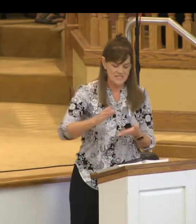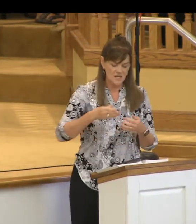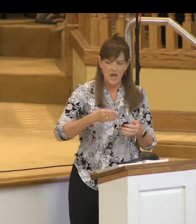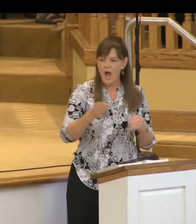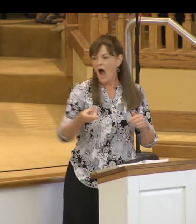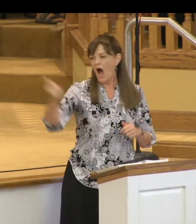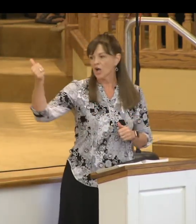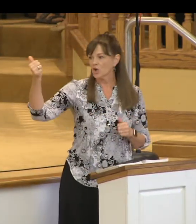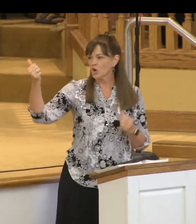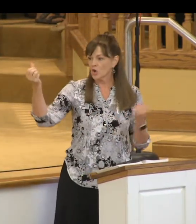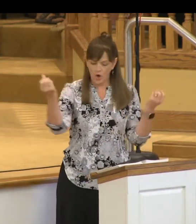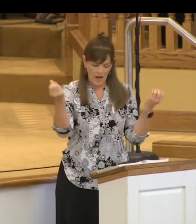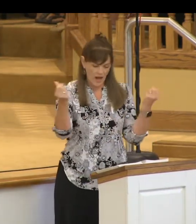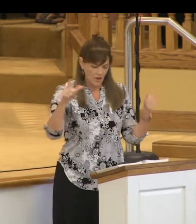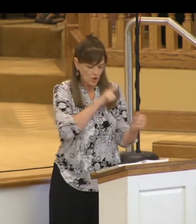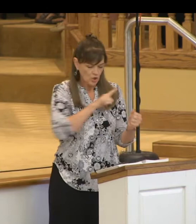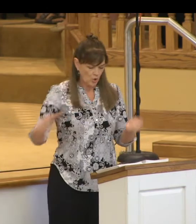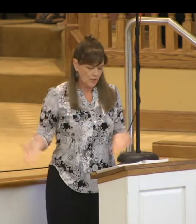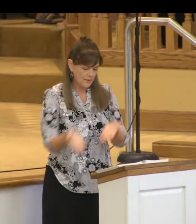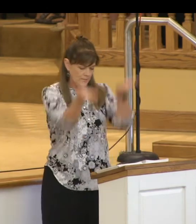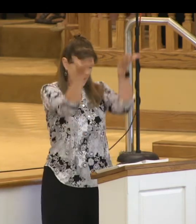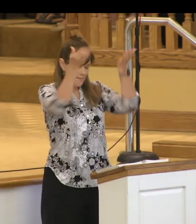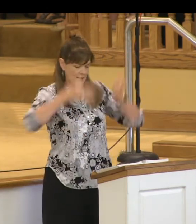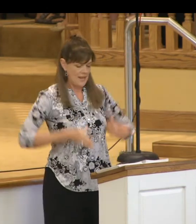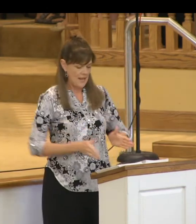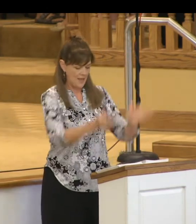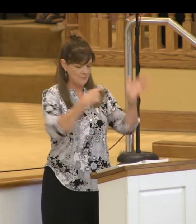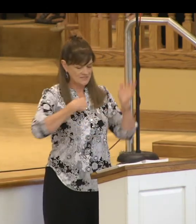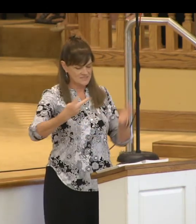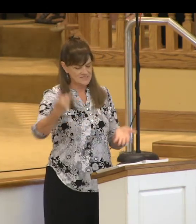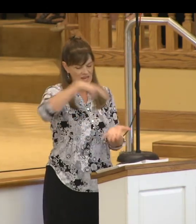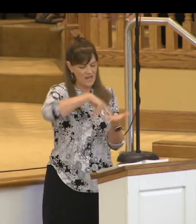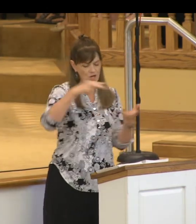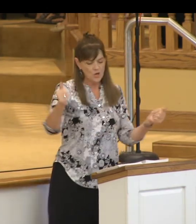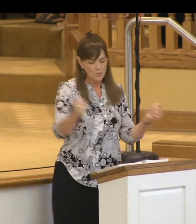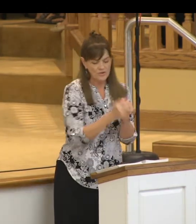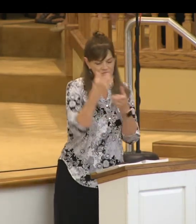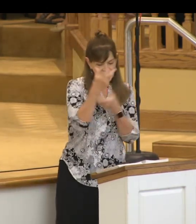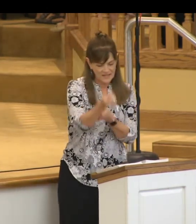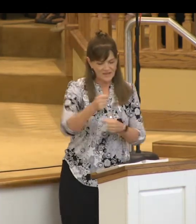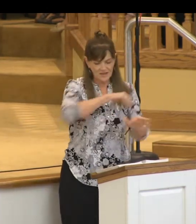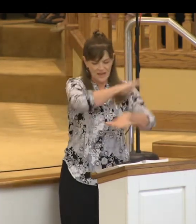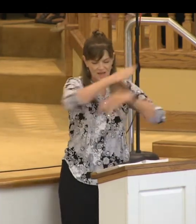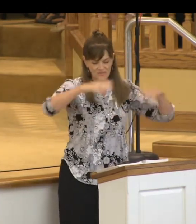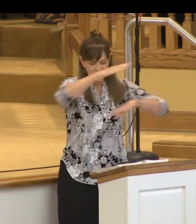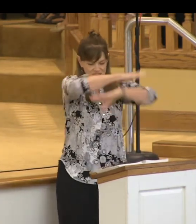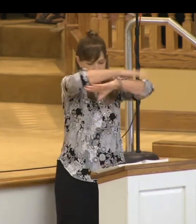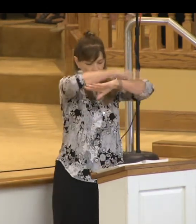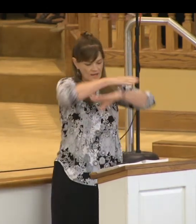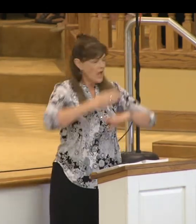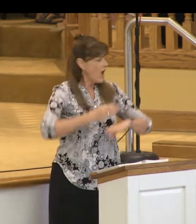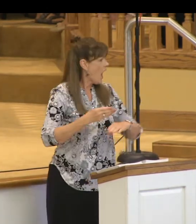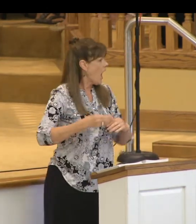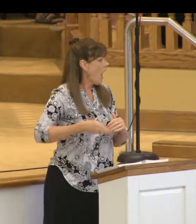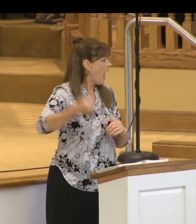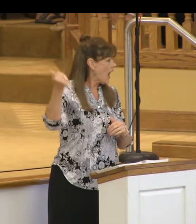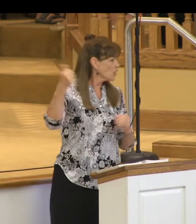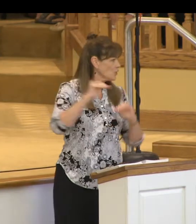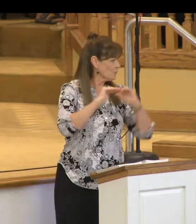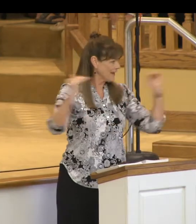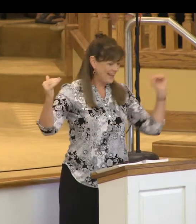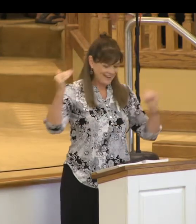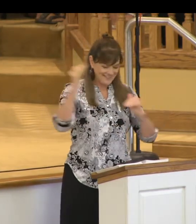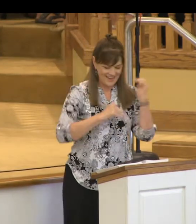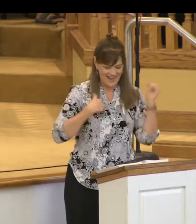ground. Lord, lift me up and let me stand by faith on heaven's table land, a higher